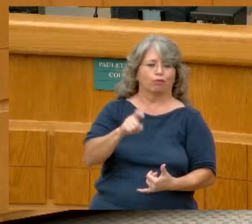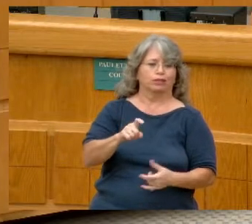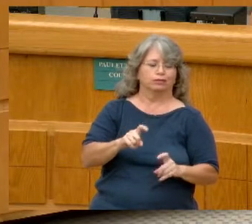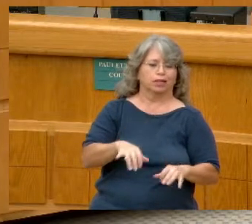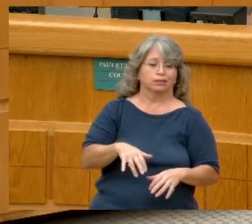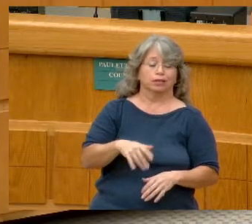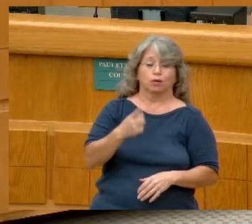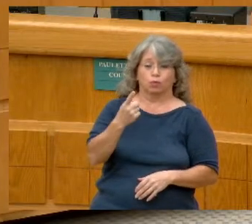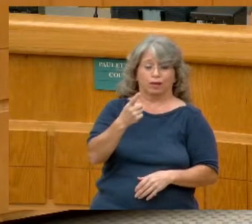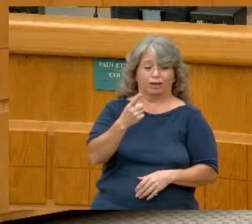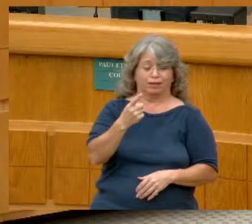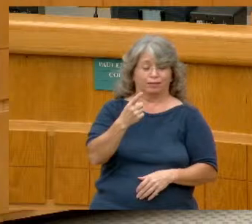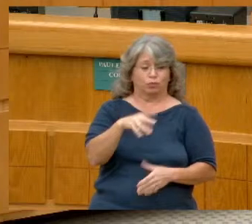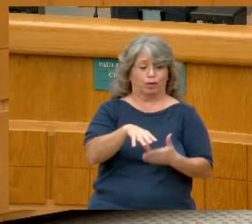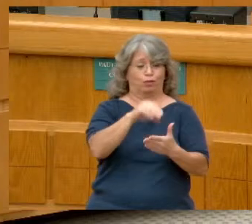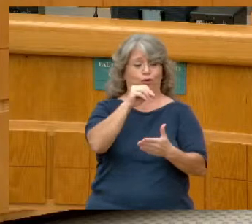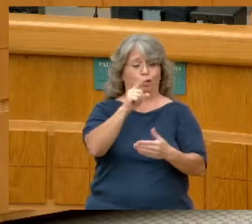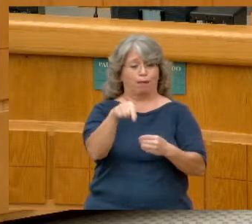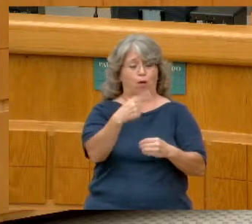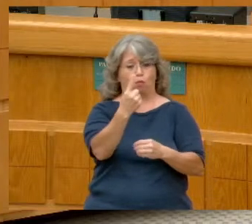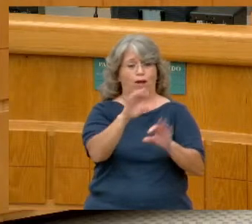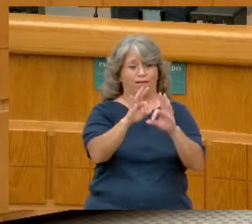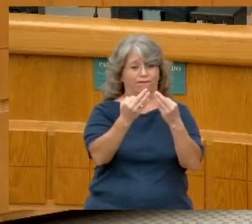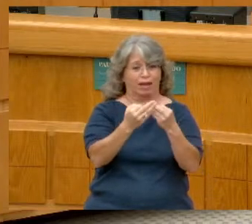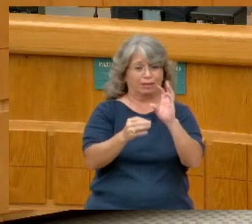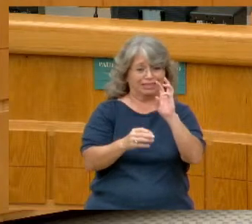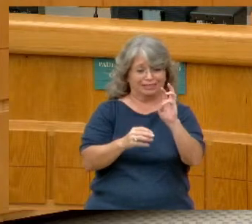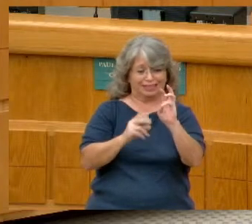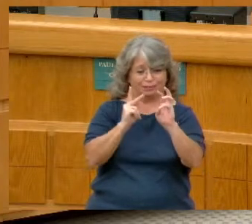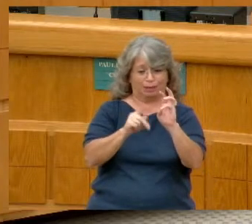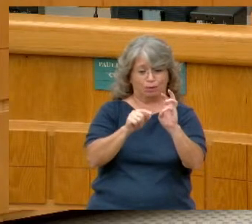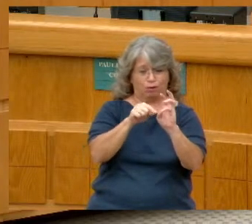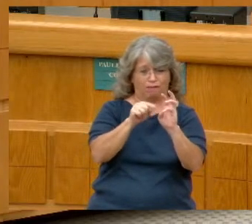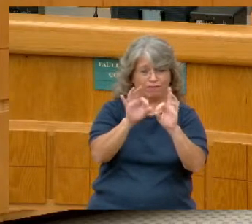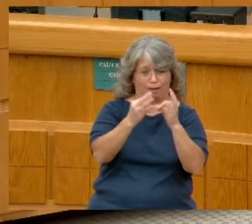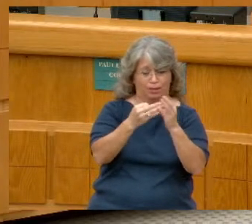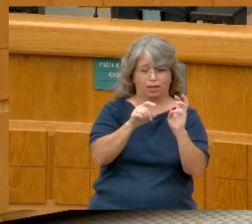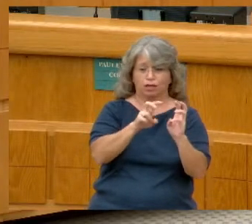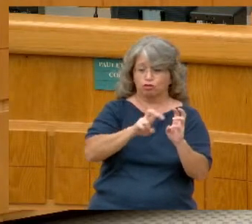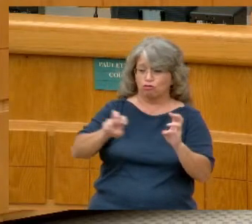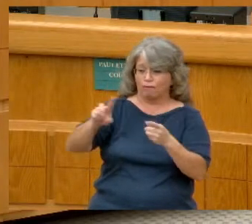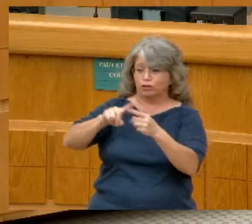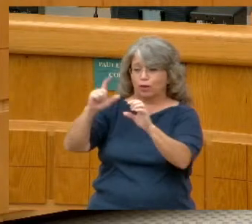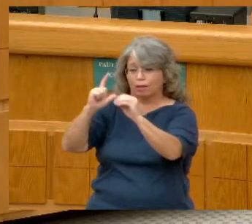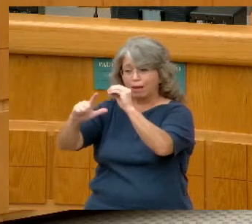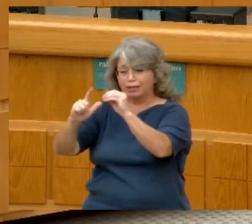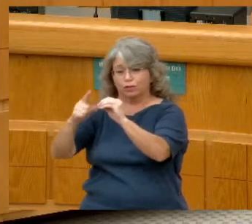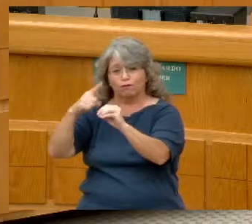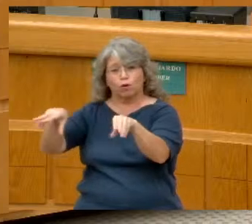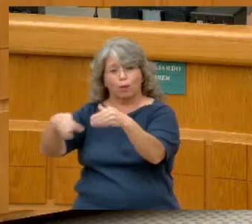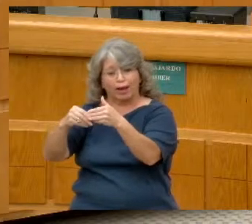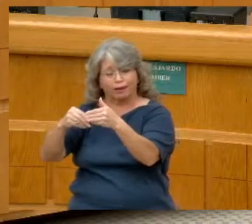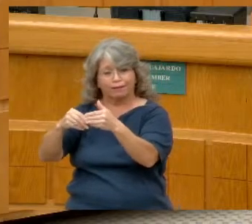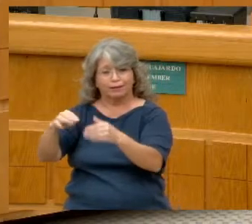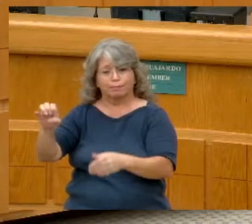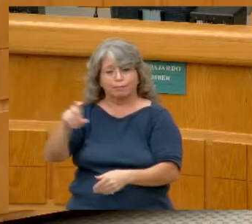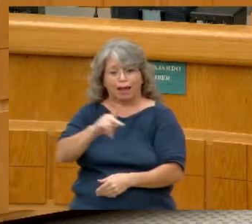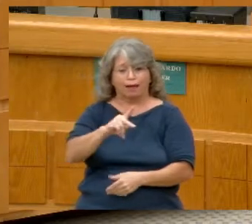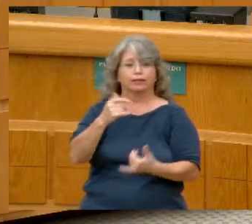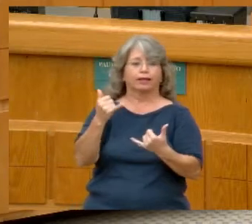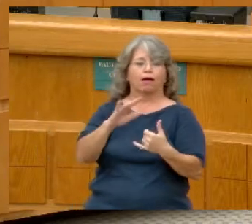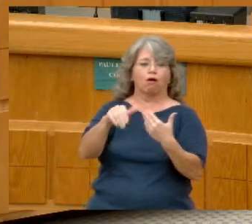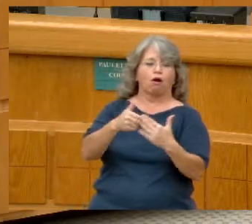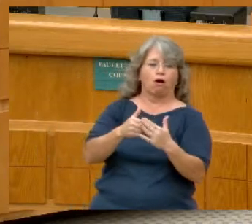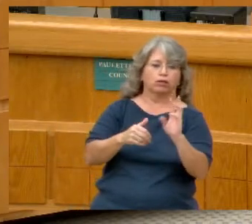wedding. All 6 came back positive for COVID-19. Schools are also seeing increased cases due to